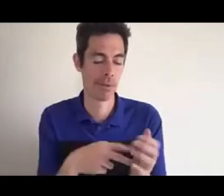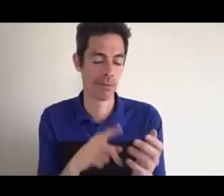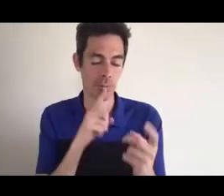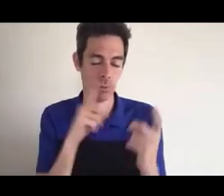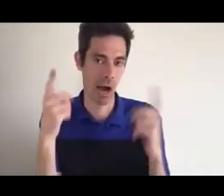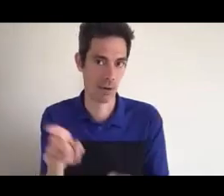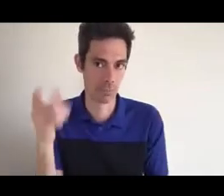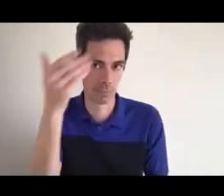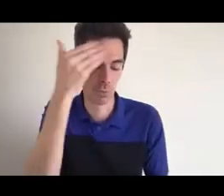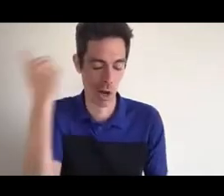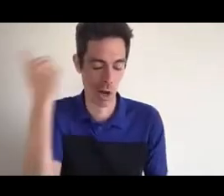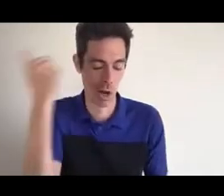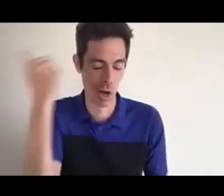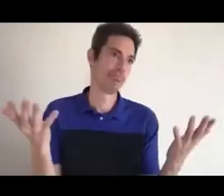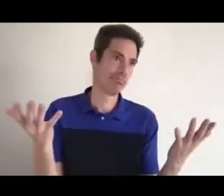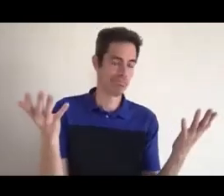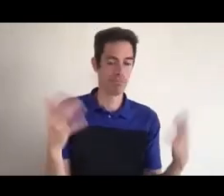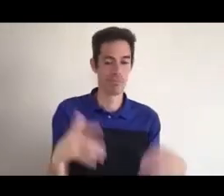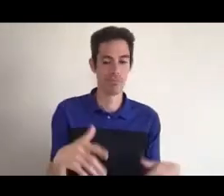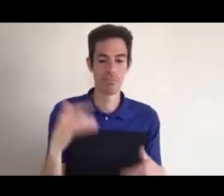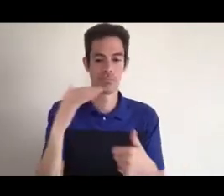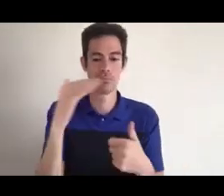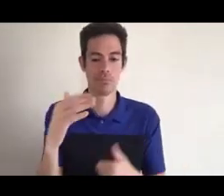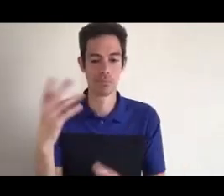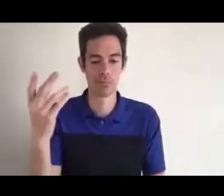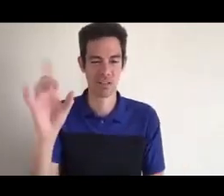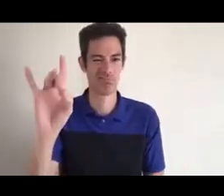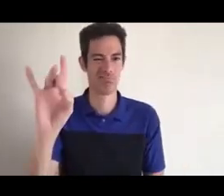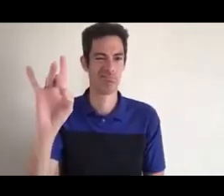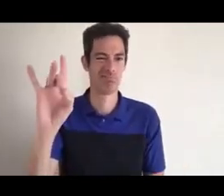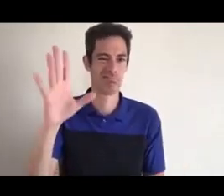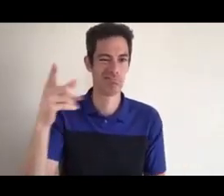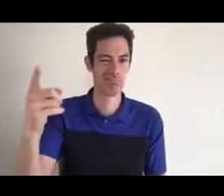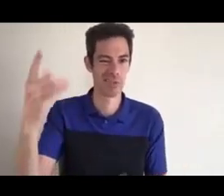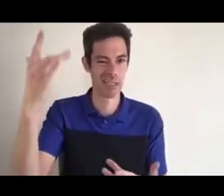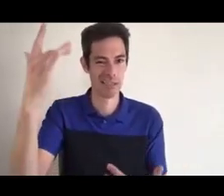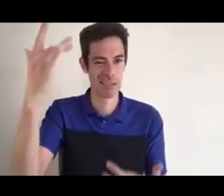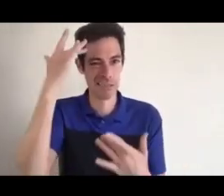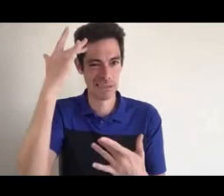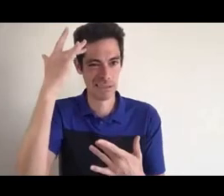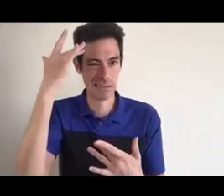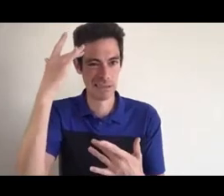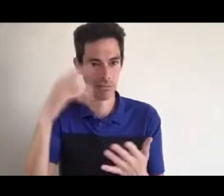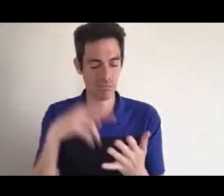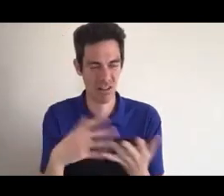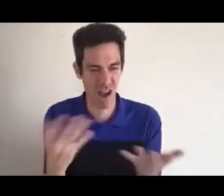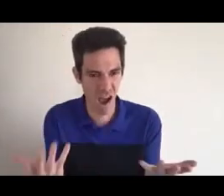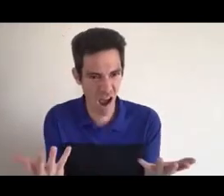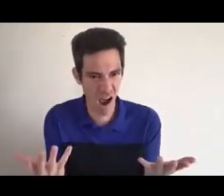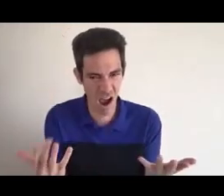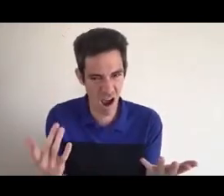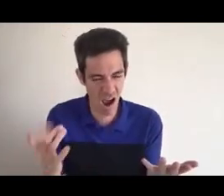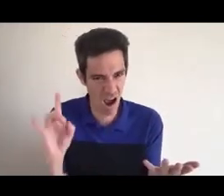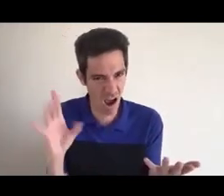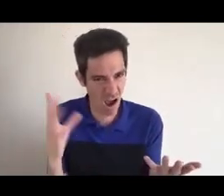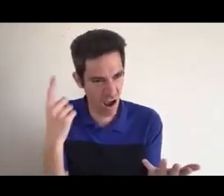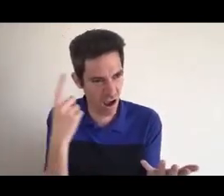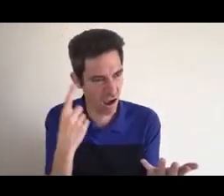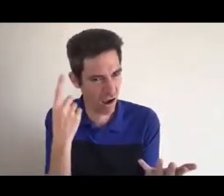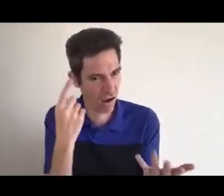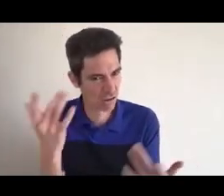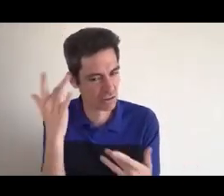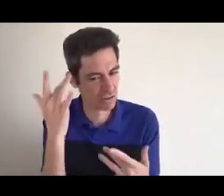So true biz, they forgot. Like it just happened that they forgot. And like, ooh, oh my God, I feel